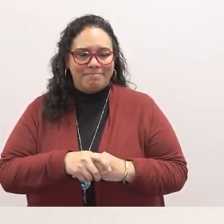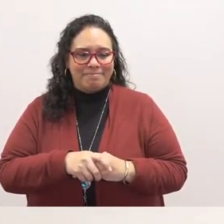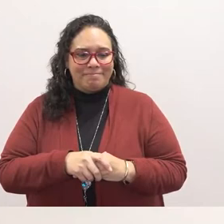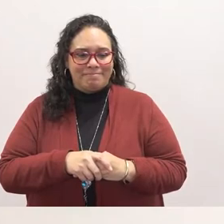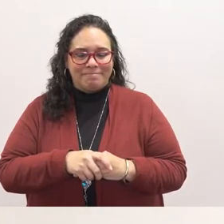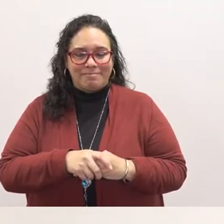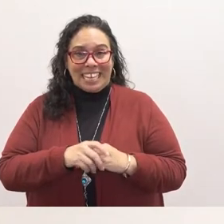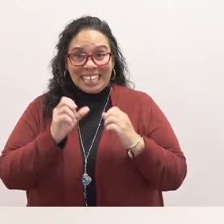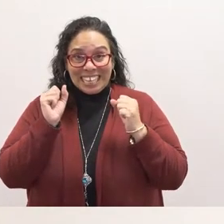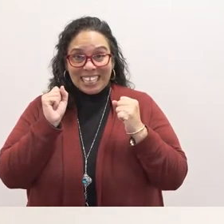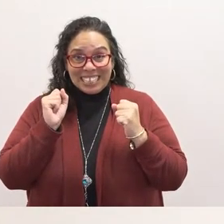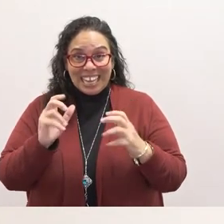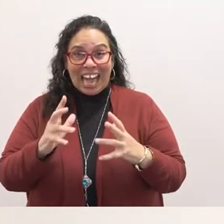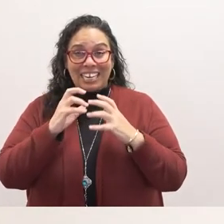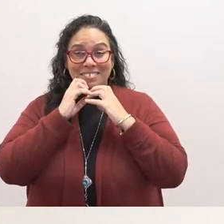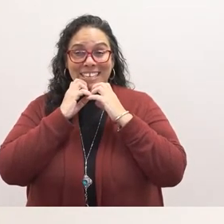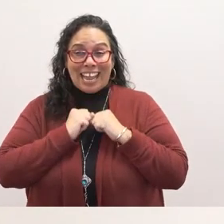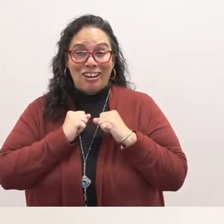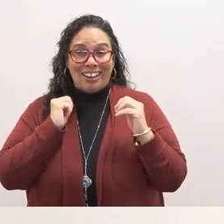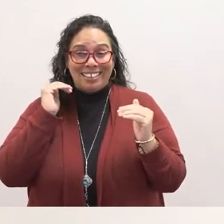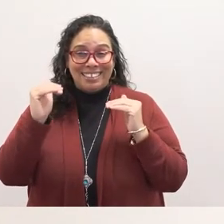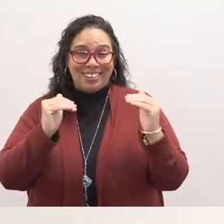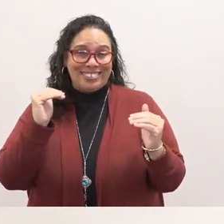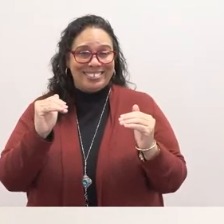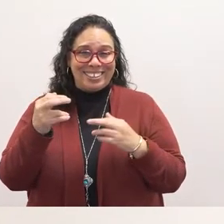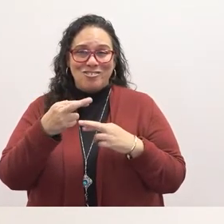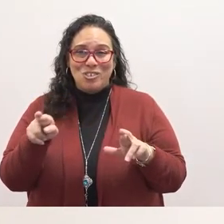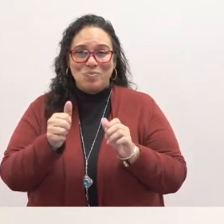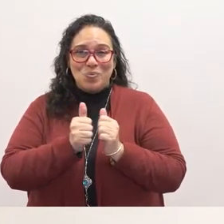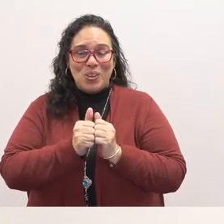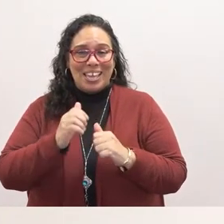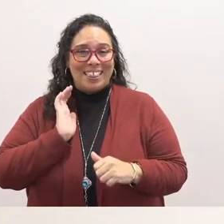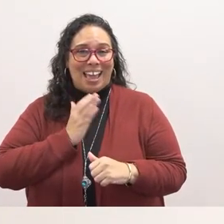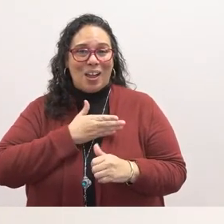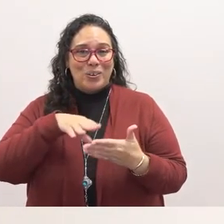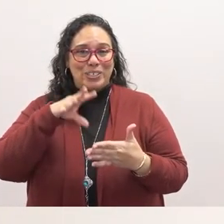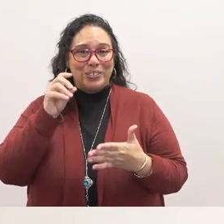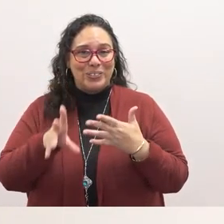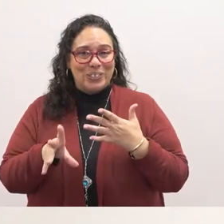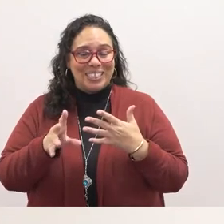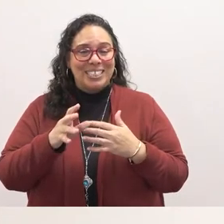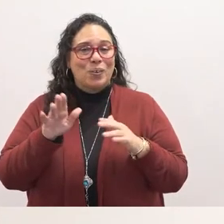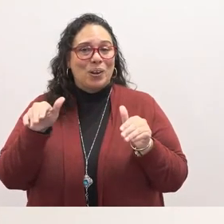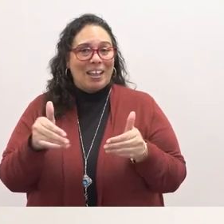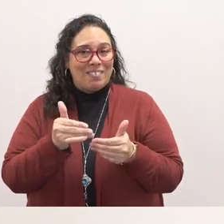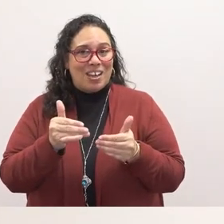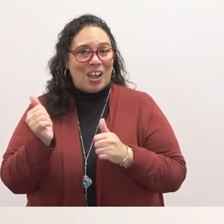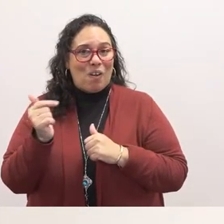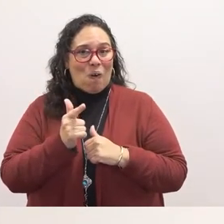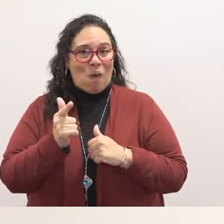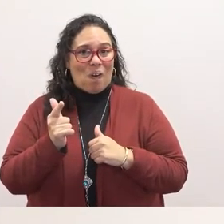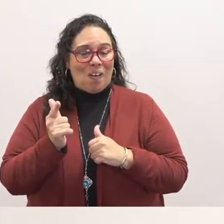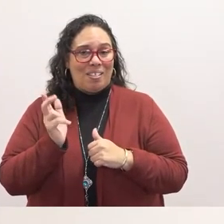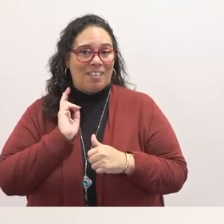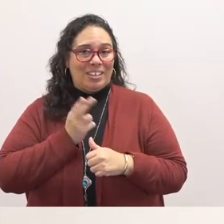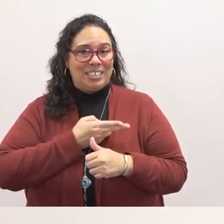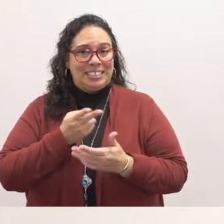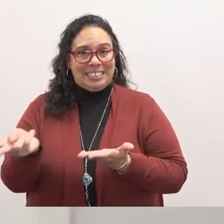There are a lot of caring adults in the room with our students as well as us, so I'd like to invite all of us to stand and